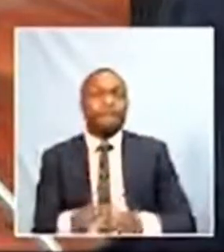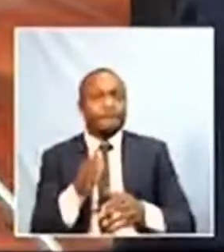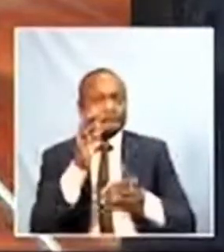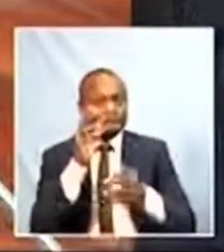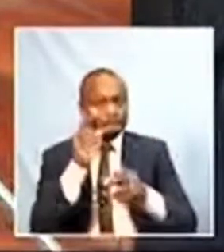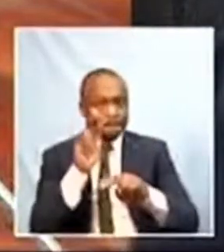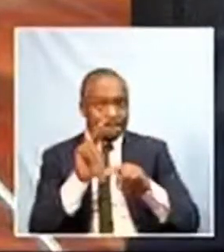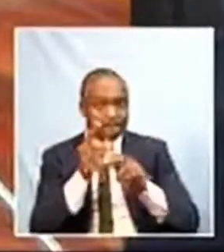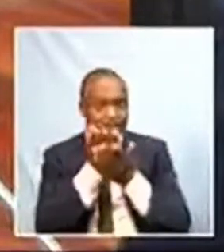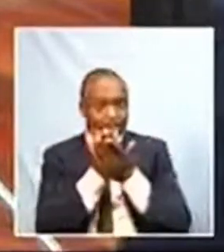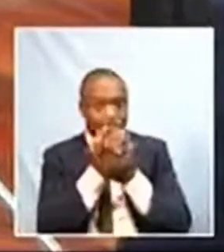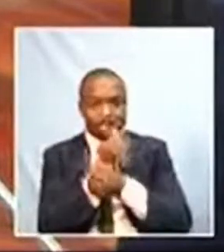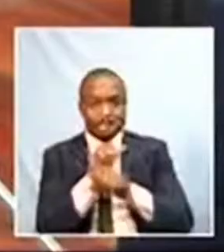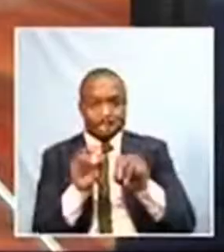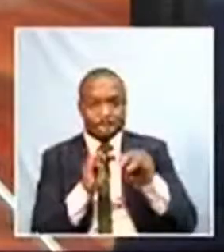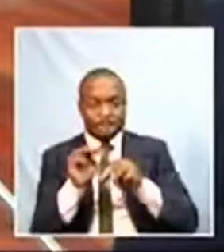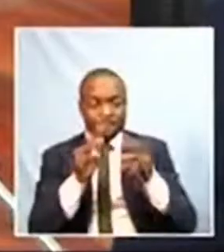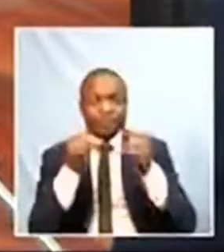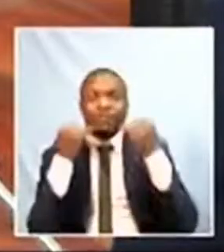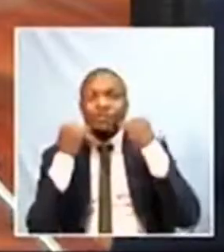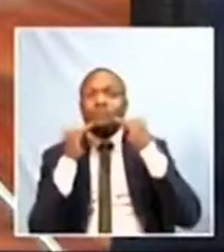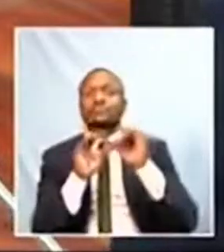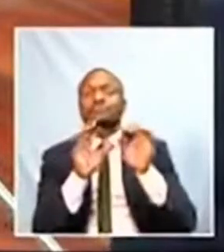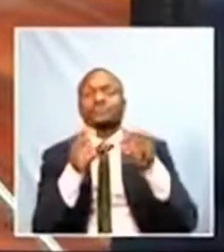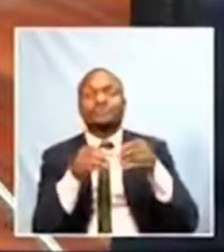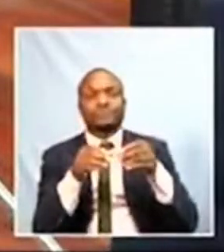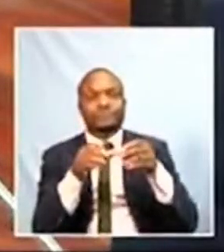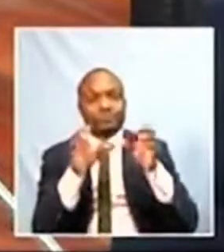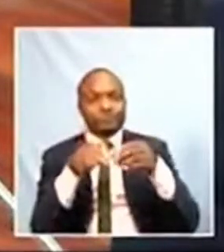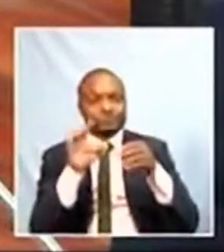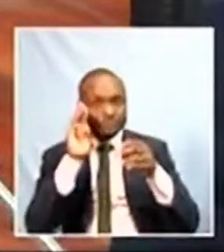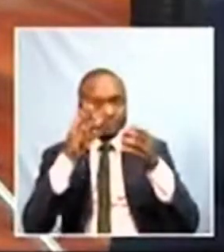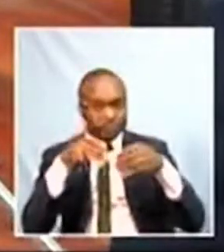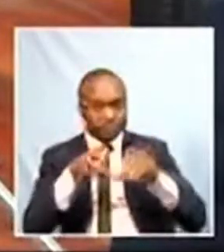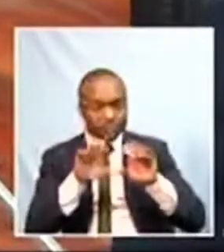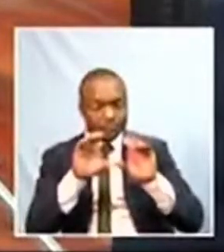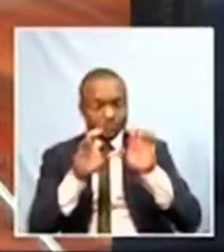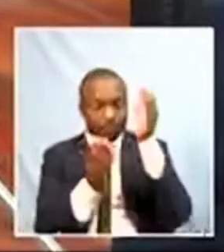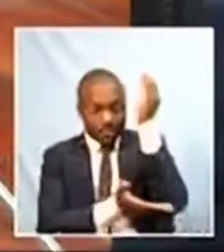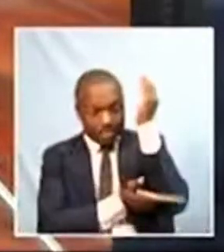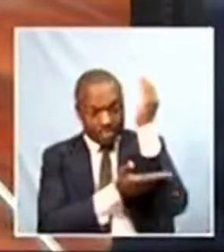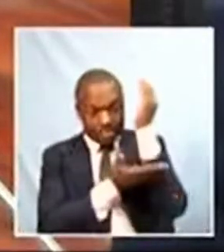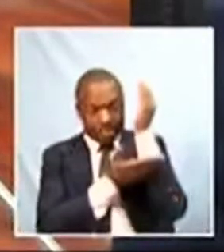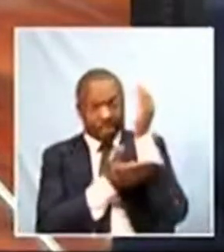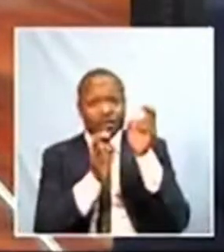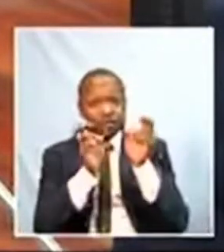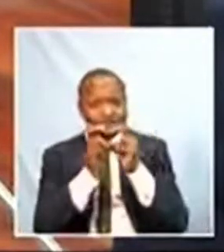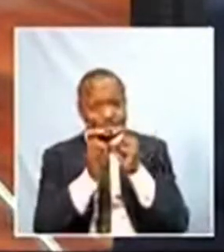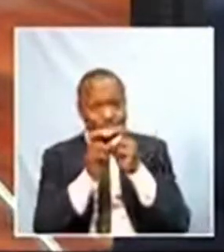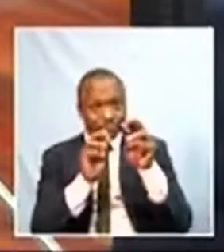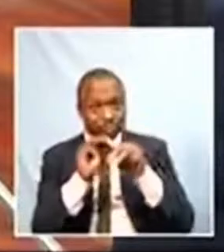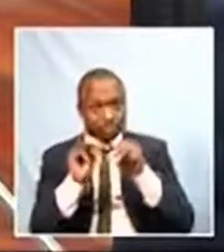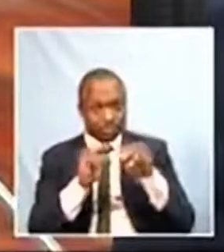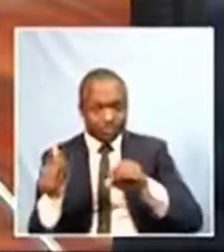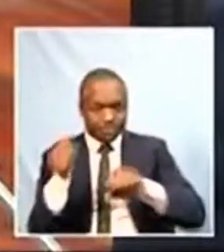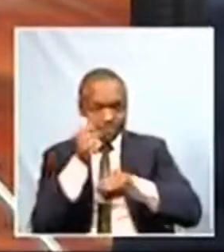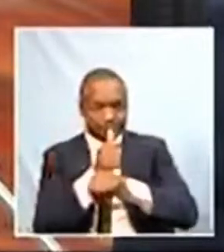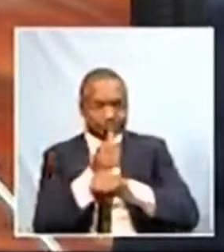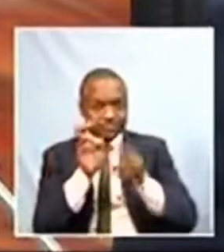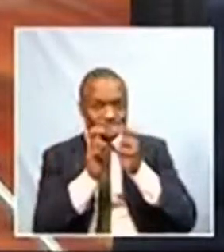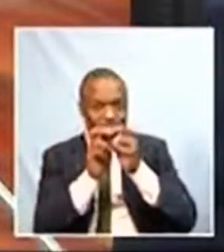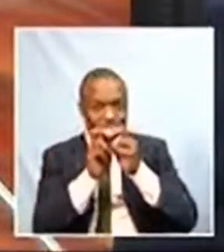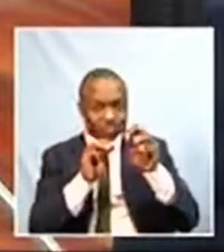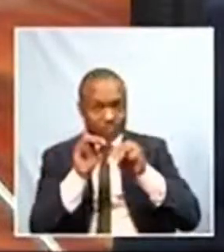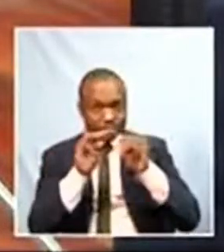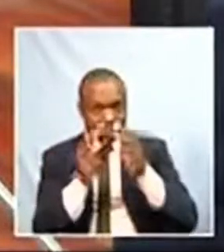Remedial measures. Management wishes to inform the committee that the council will continue to intensify contract management by appointing contract